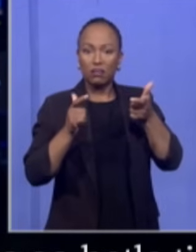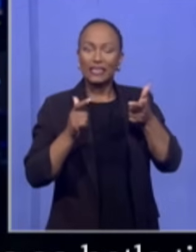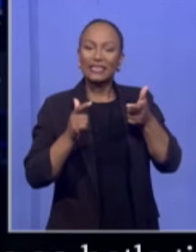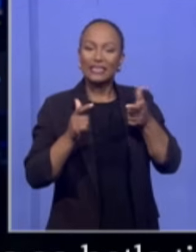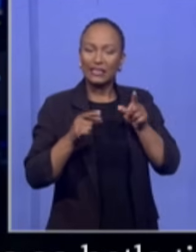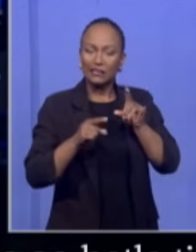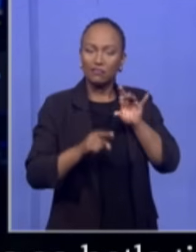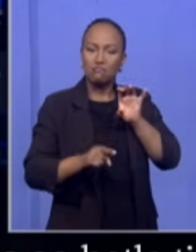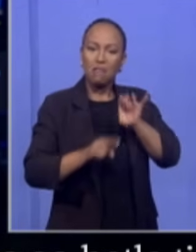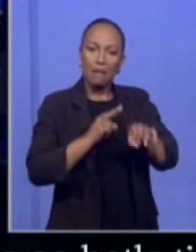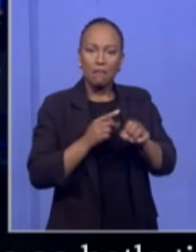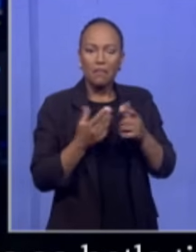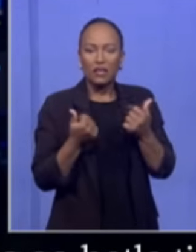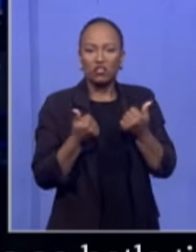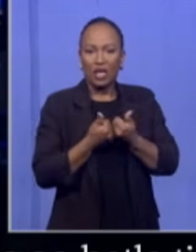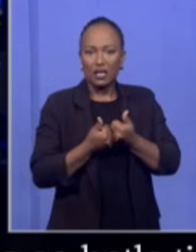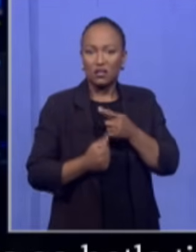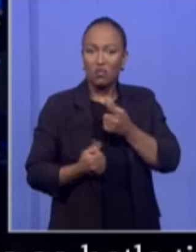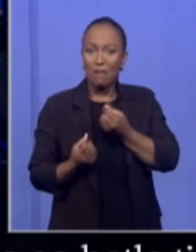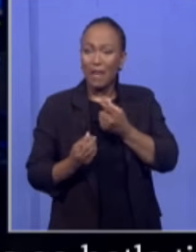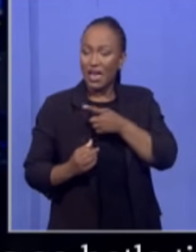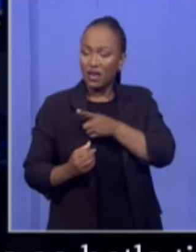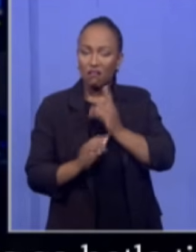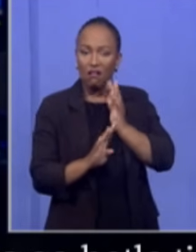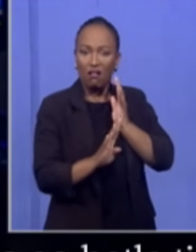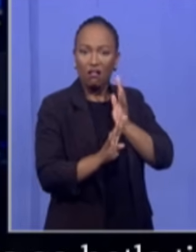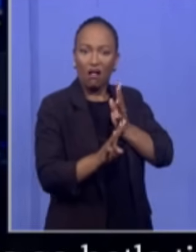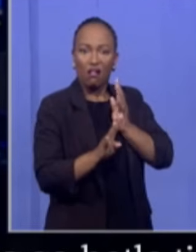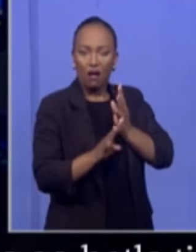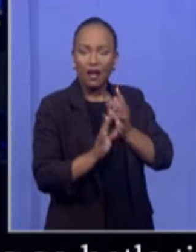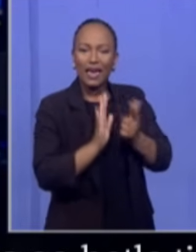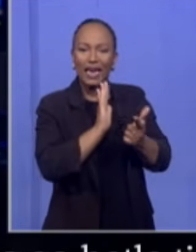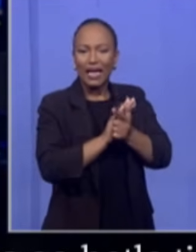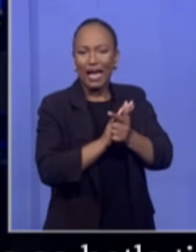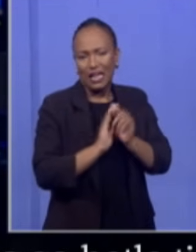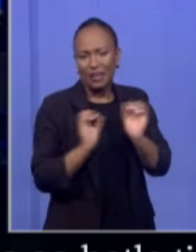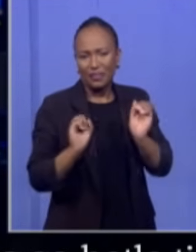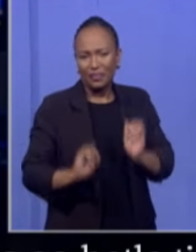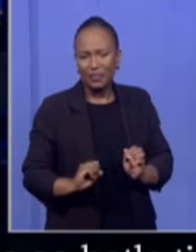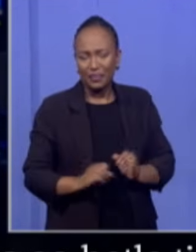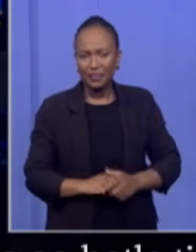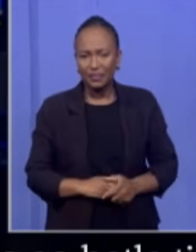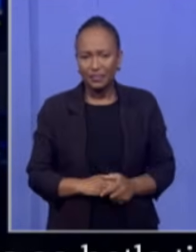itemogela dikgwetlo ka ntlha ya bofudugedi bo bo seng mo molaong.